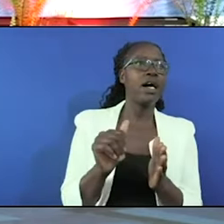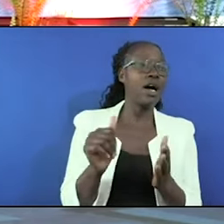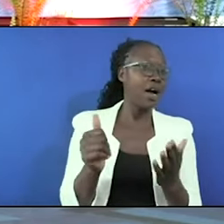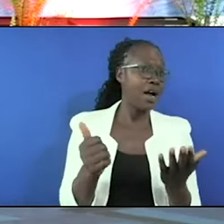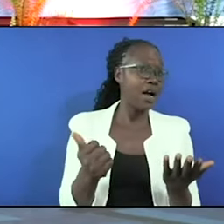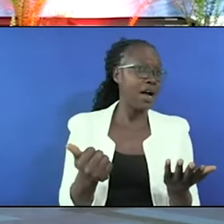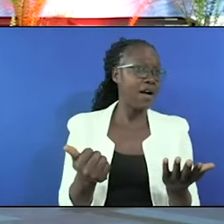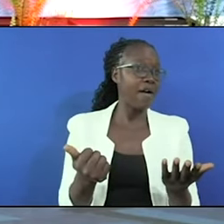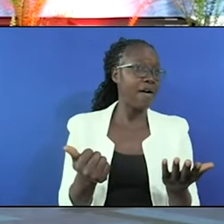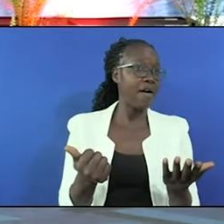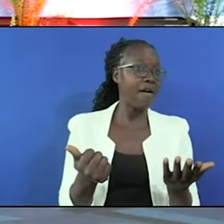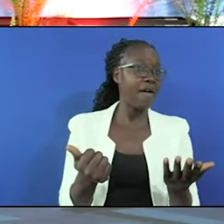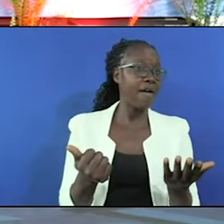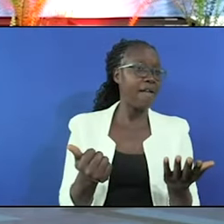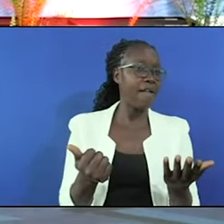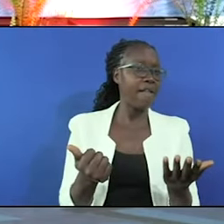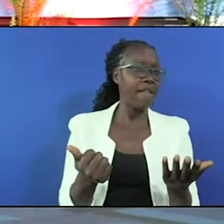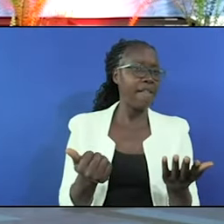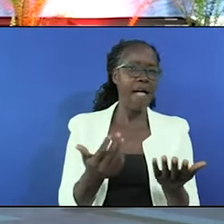Ah, muntu taru etika ikaka."